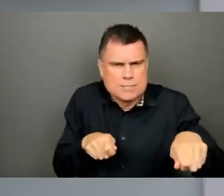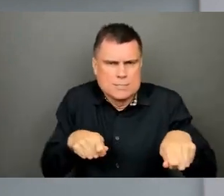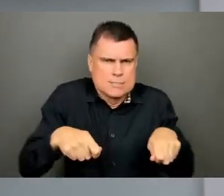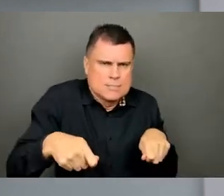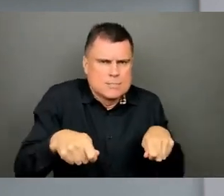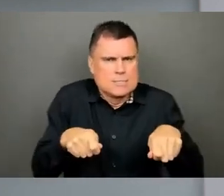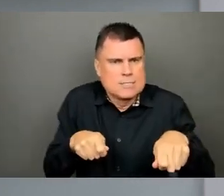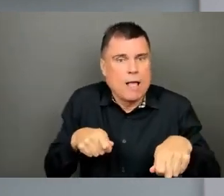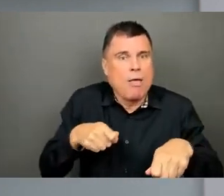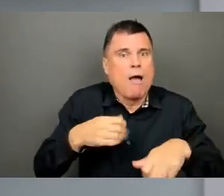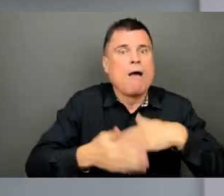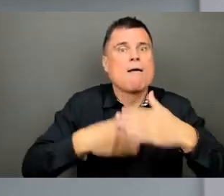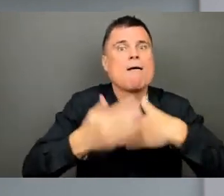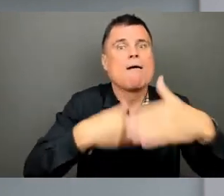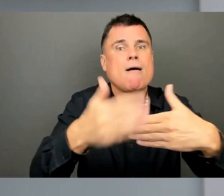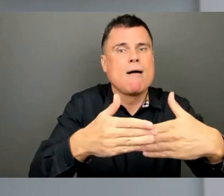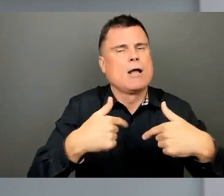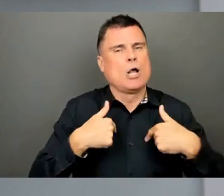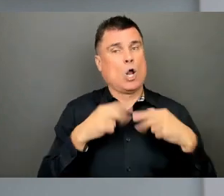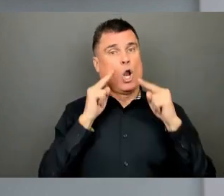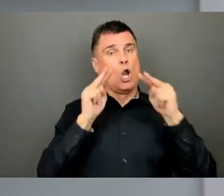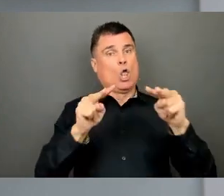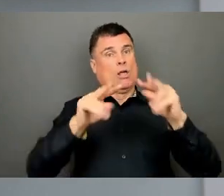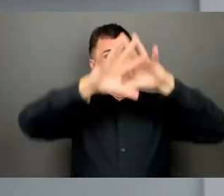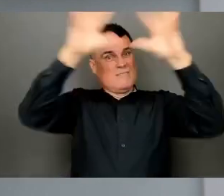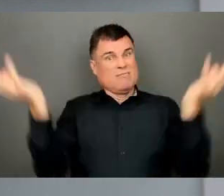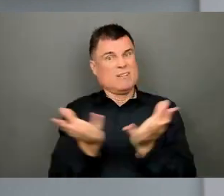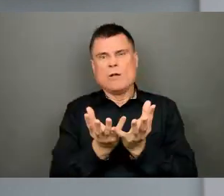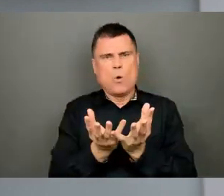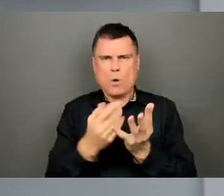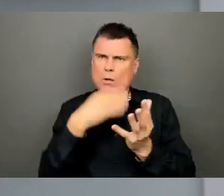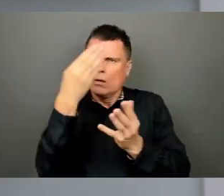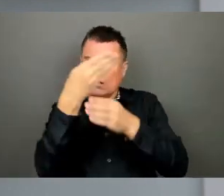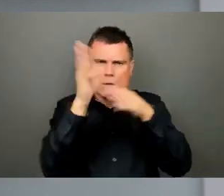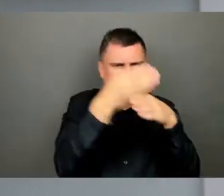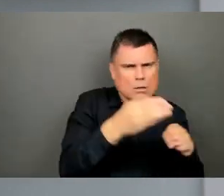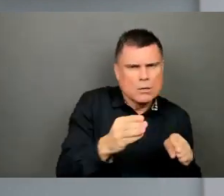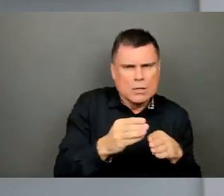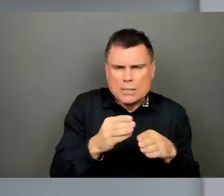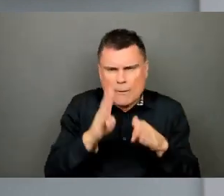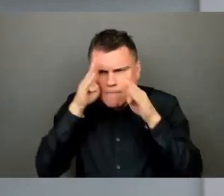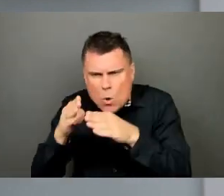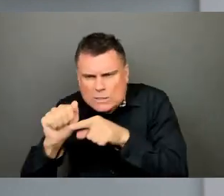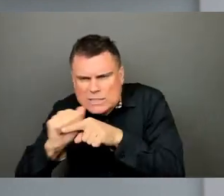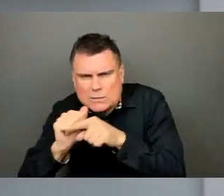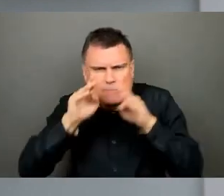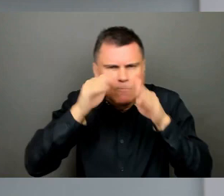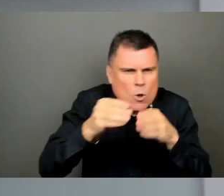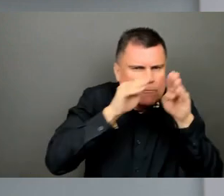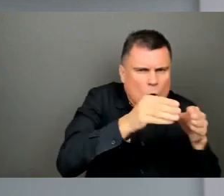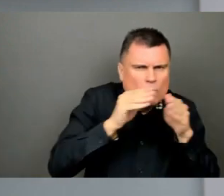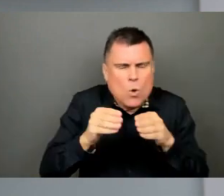can still be a little tricky, but I think it's great to break it down. And the other things that I really like is when I can talk to other people and